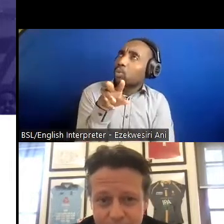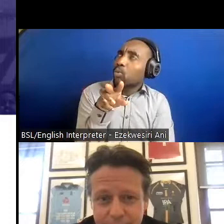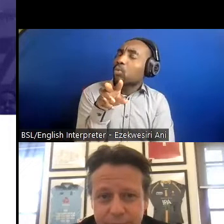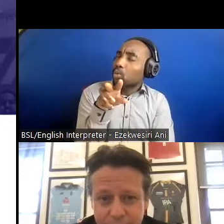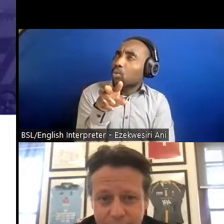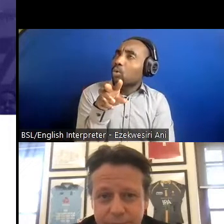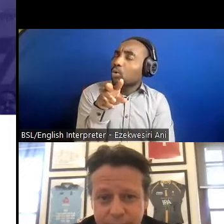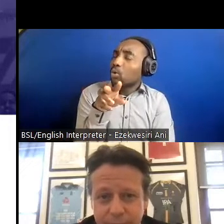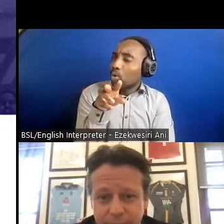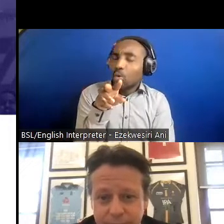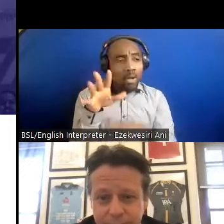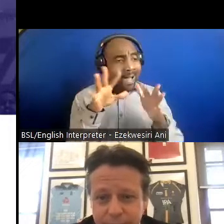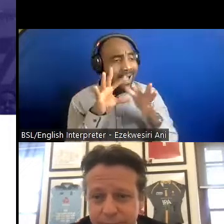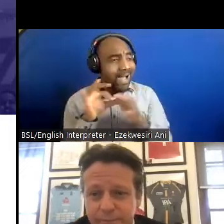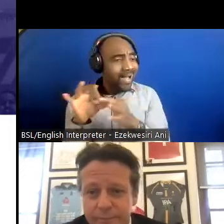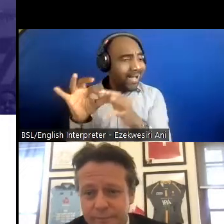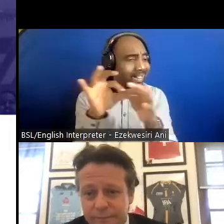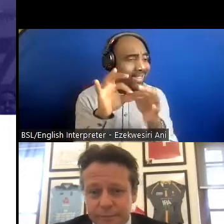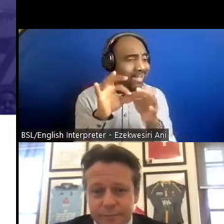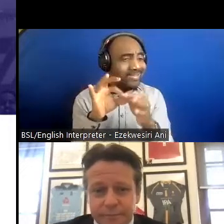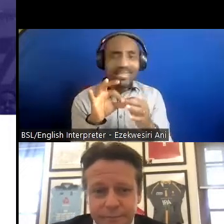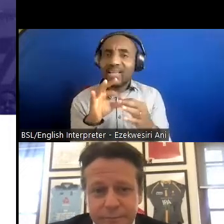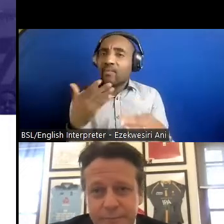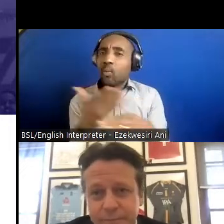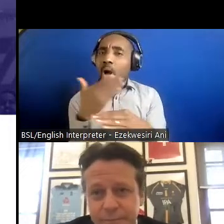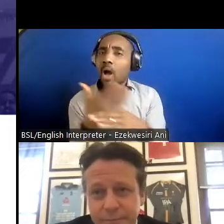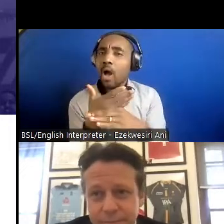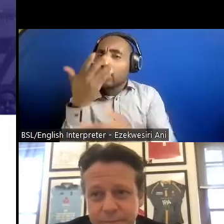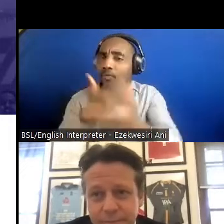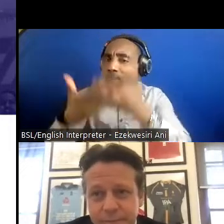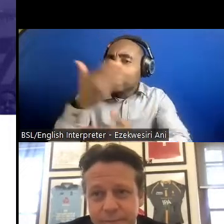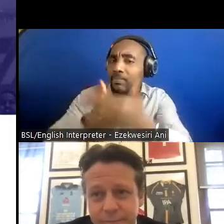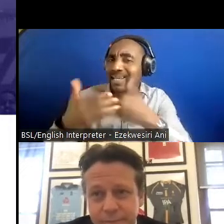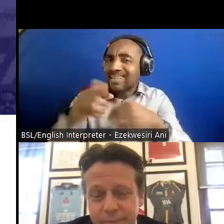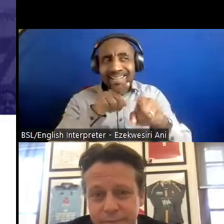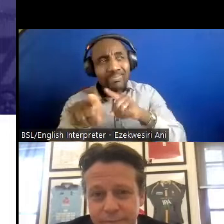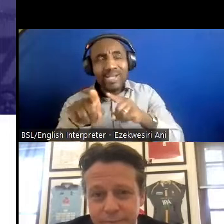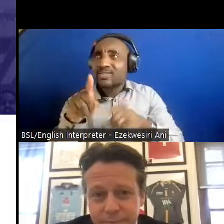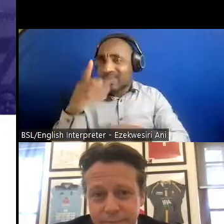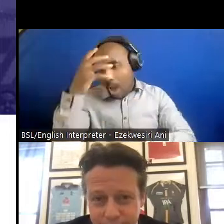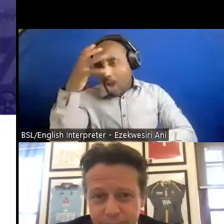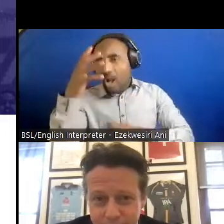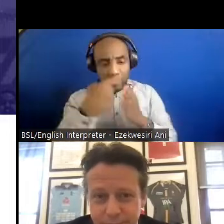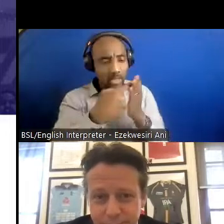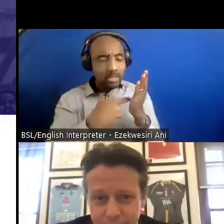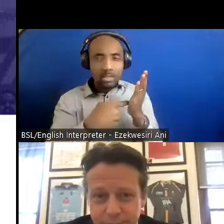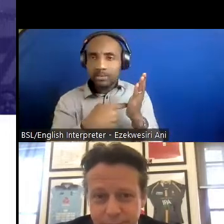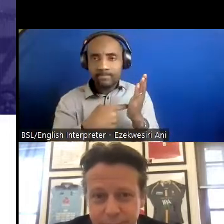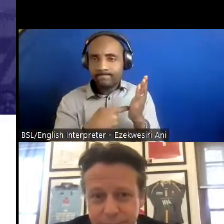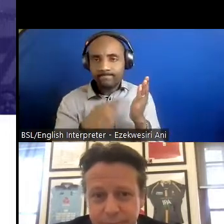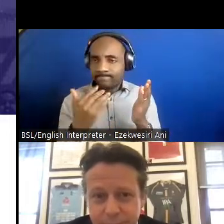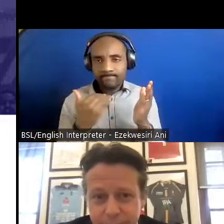and the collective effort that you were talking about there, especially when we're thinking about the governance code that hasn't gone far enough for some of